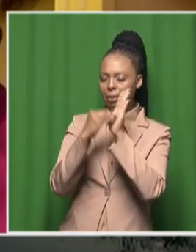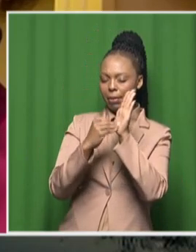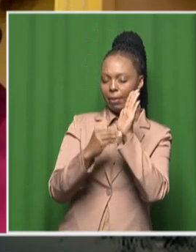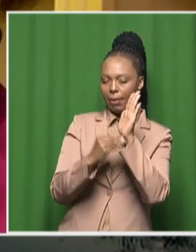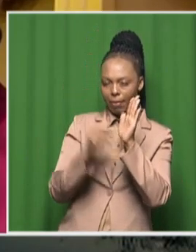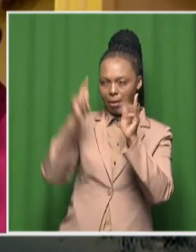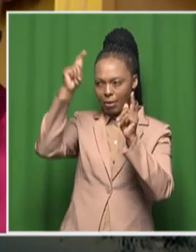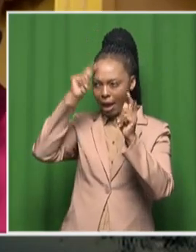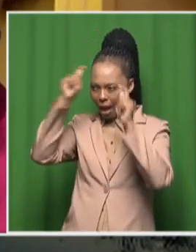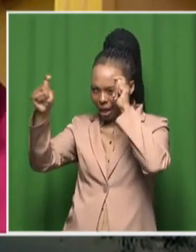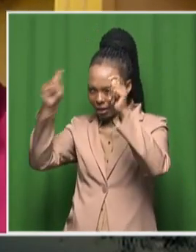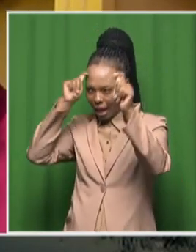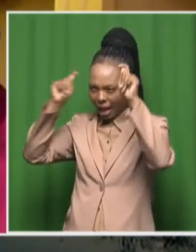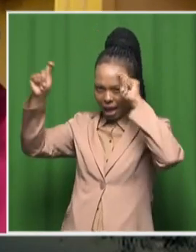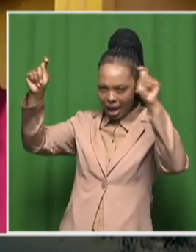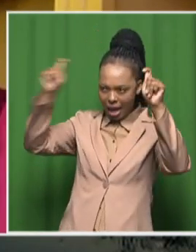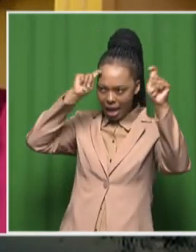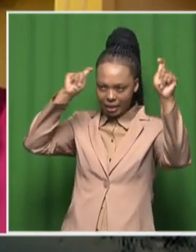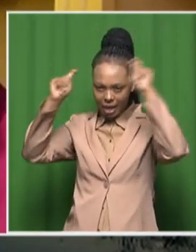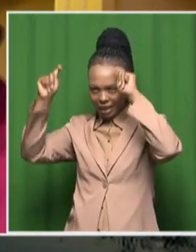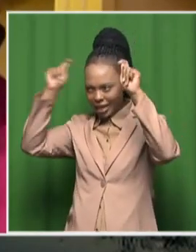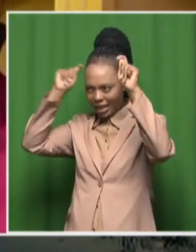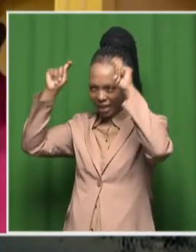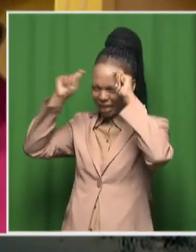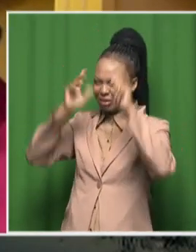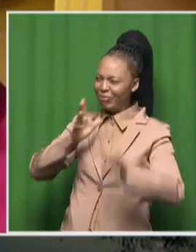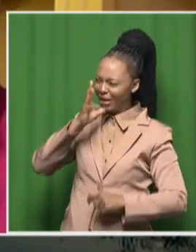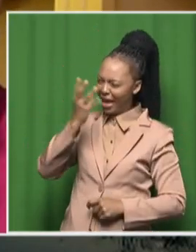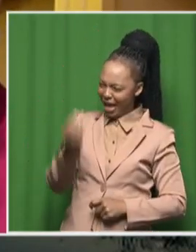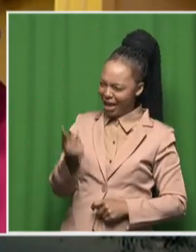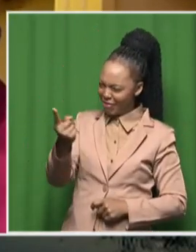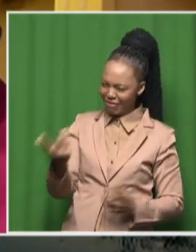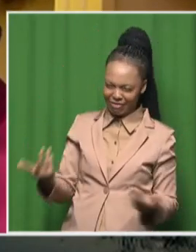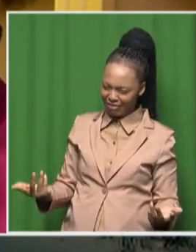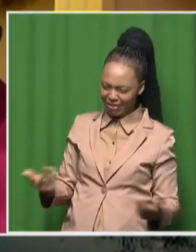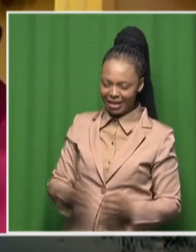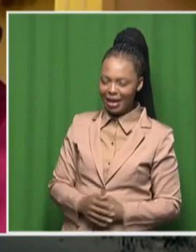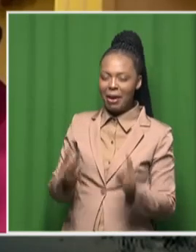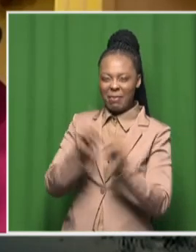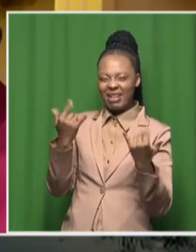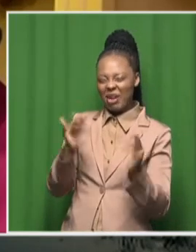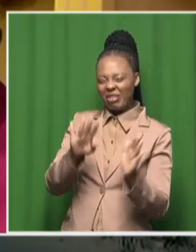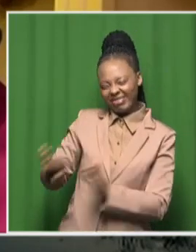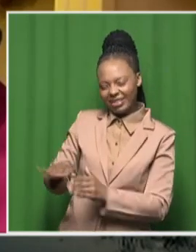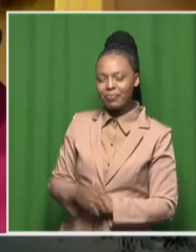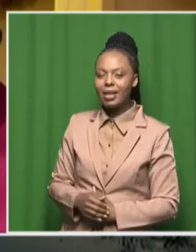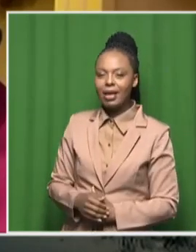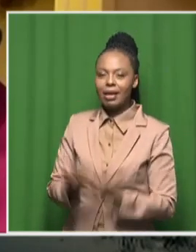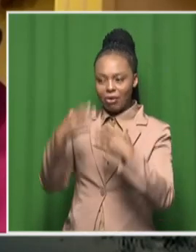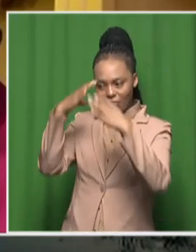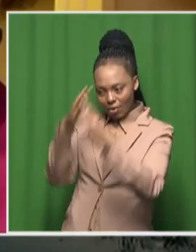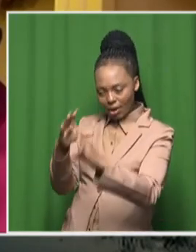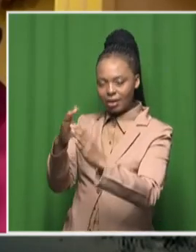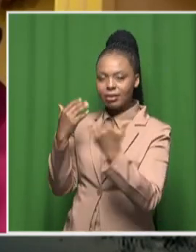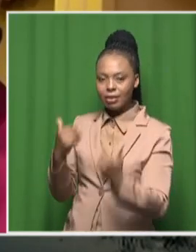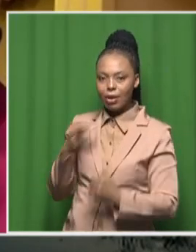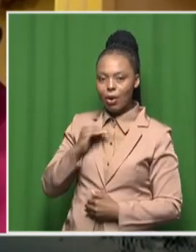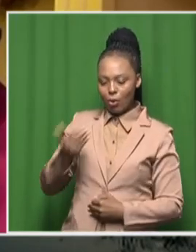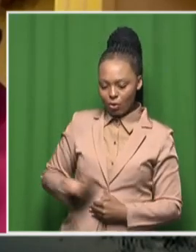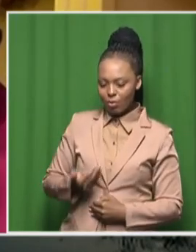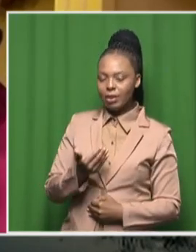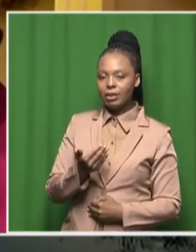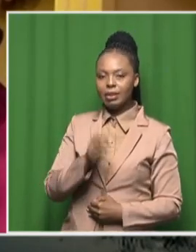that you wear, but we'll just leave it there for now. So the juxtaposition, Dr. Ramphele, of the women of 1956 and the women